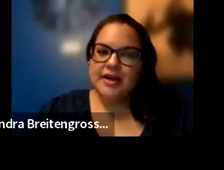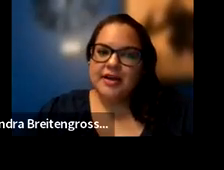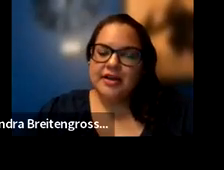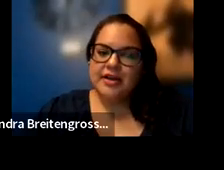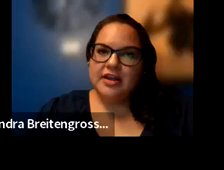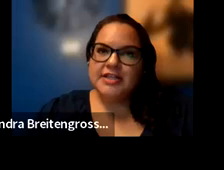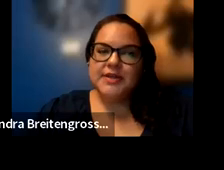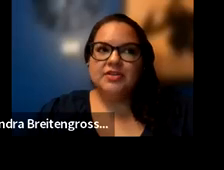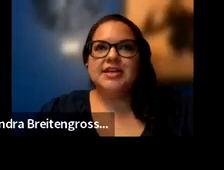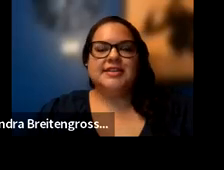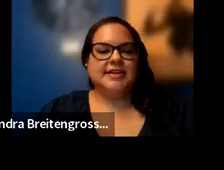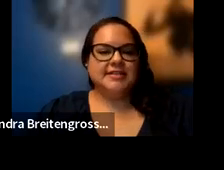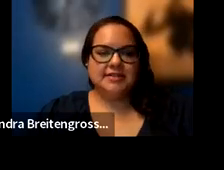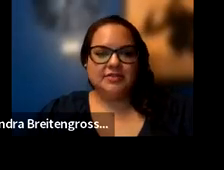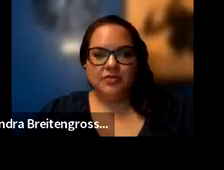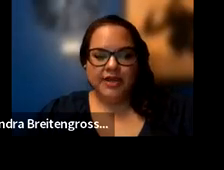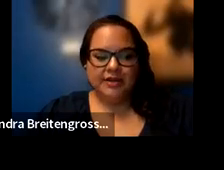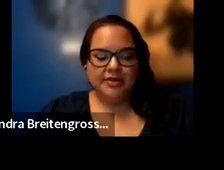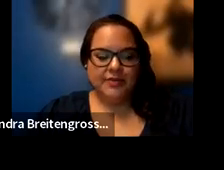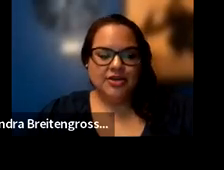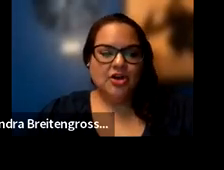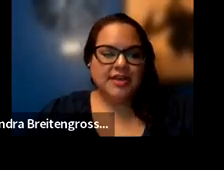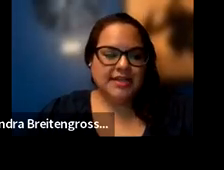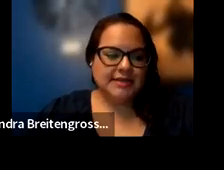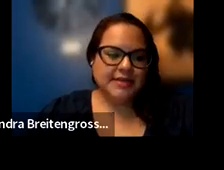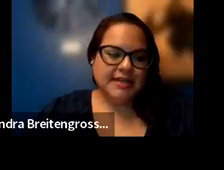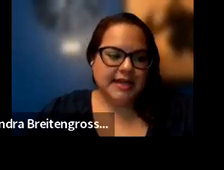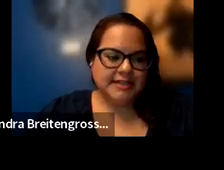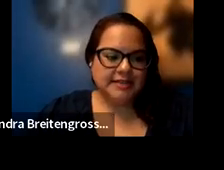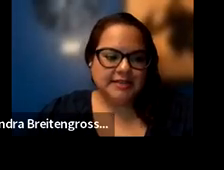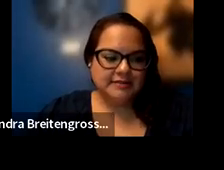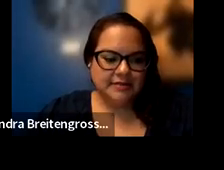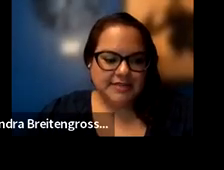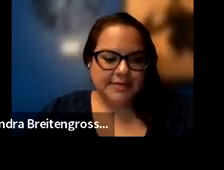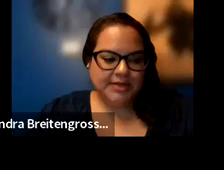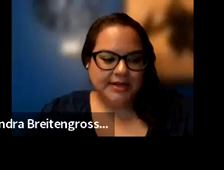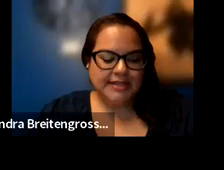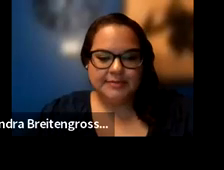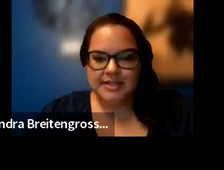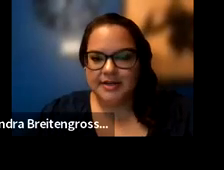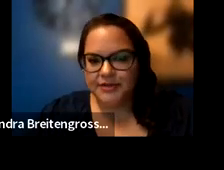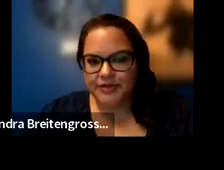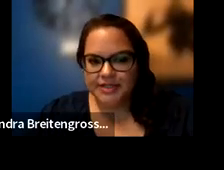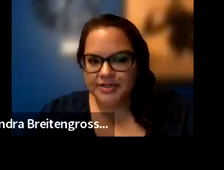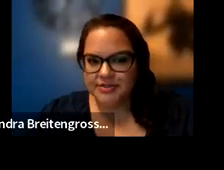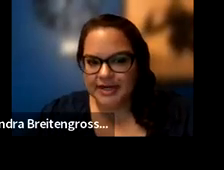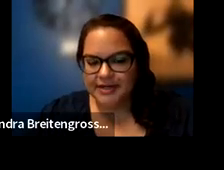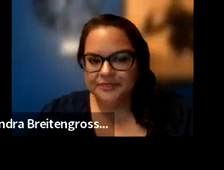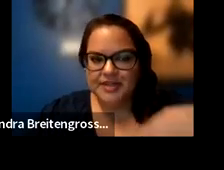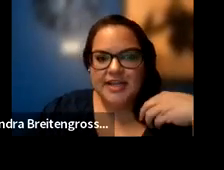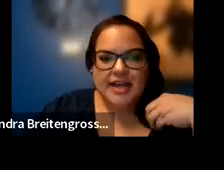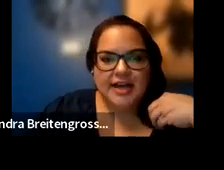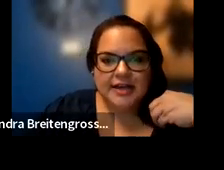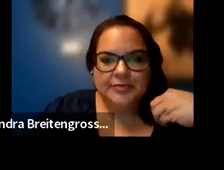So as we look at this, we know that it's something that the state plan has to be done every 3 years,